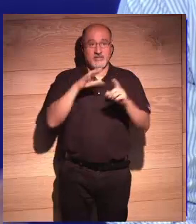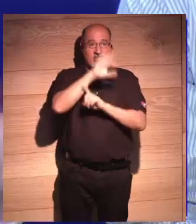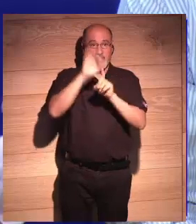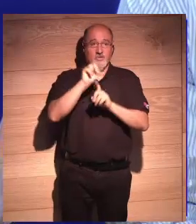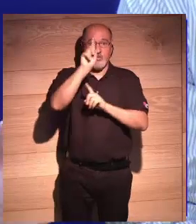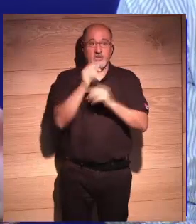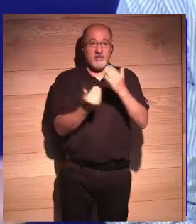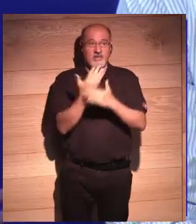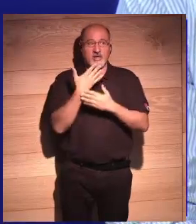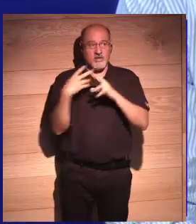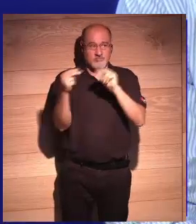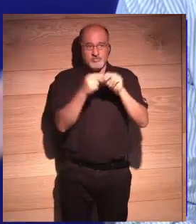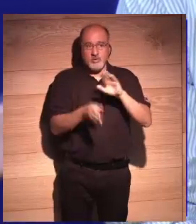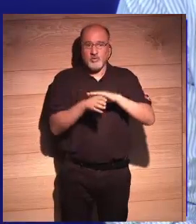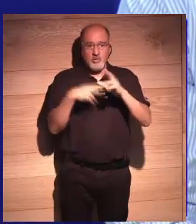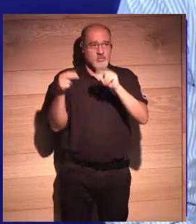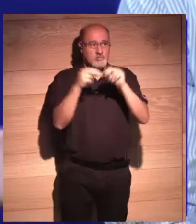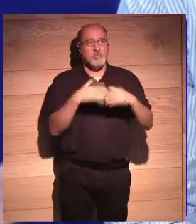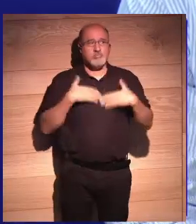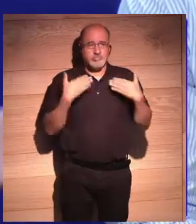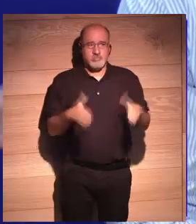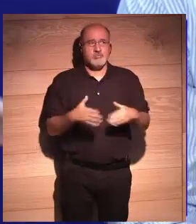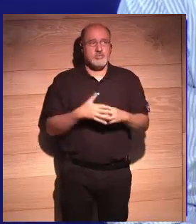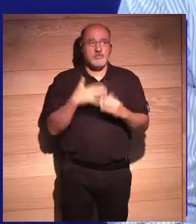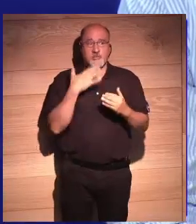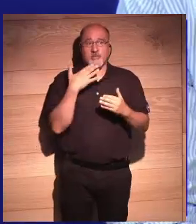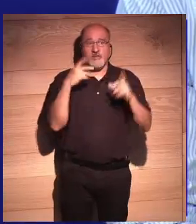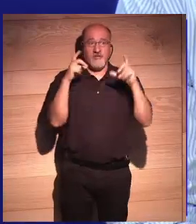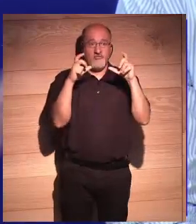of the sessions. Thanks for coming along. And if you want to talk to